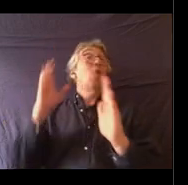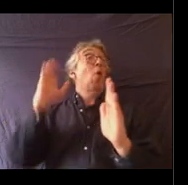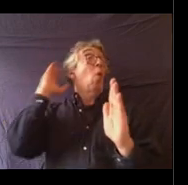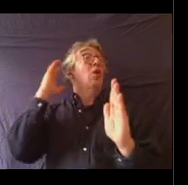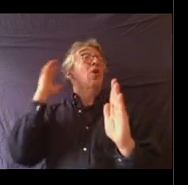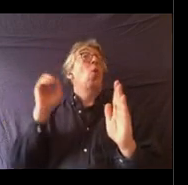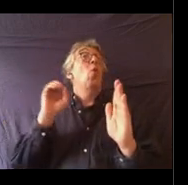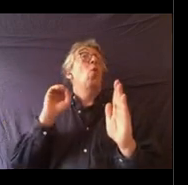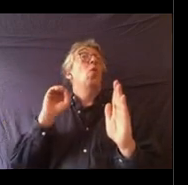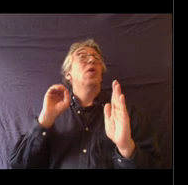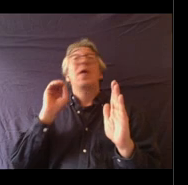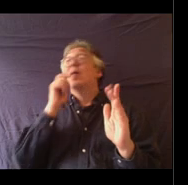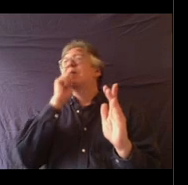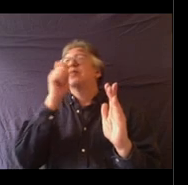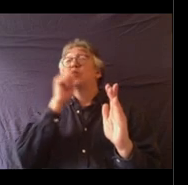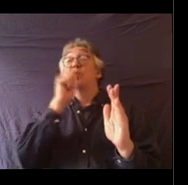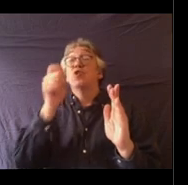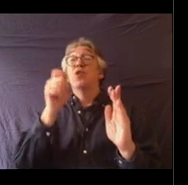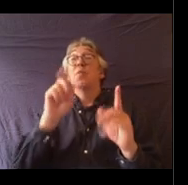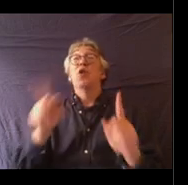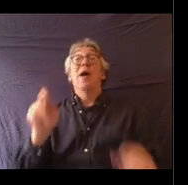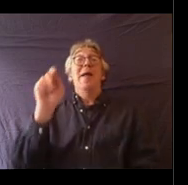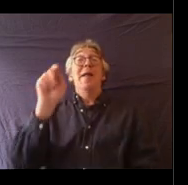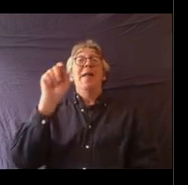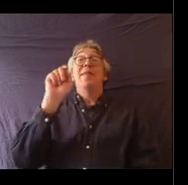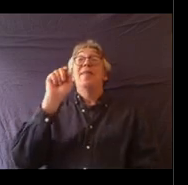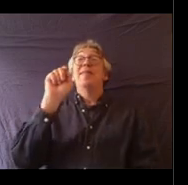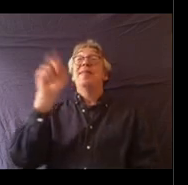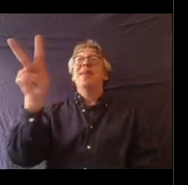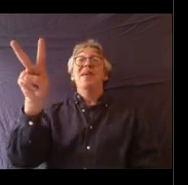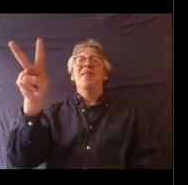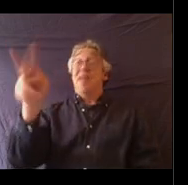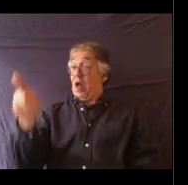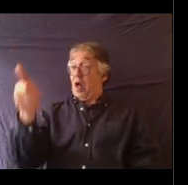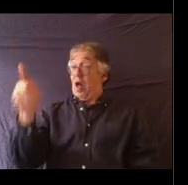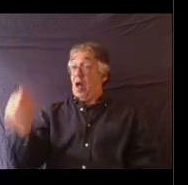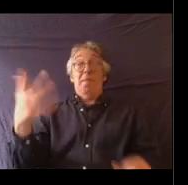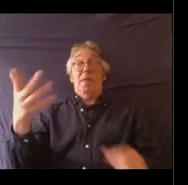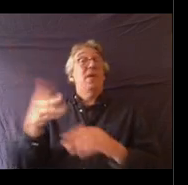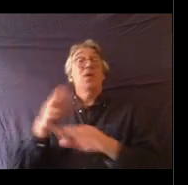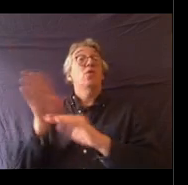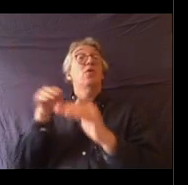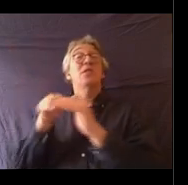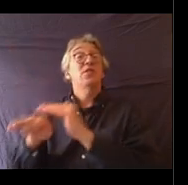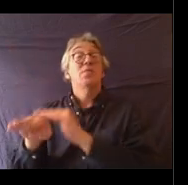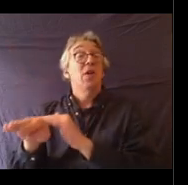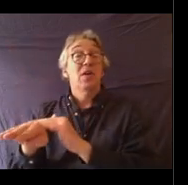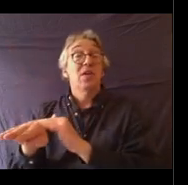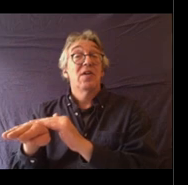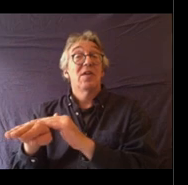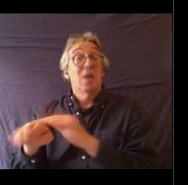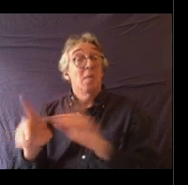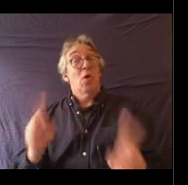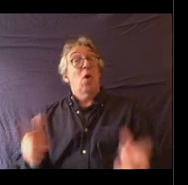interface with the button to turn it on might remain inaccessible until Accessibility Act is in